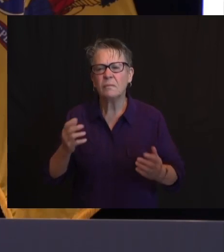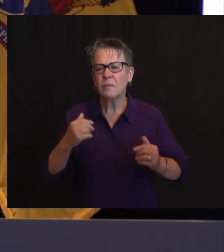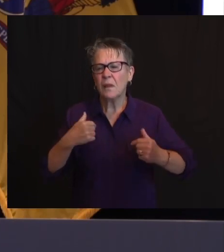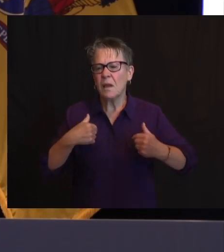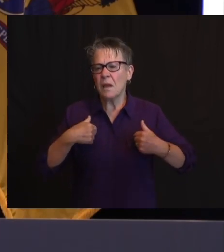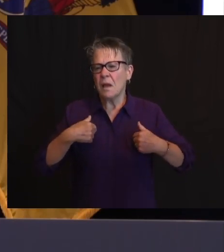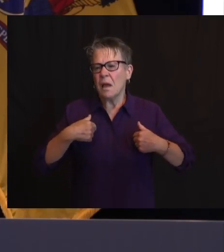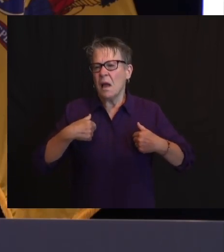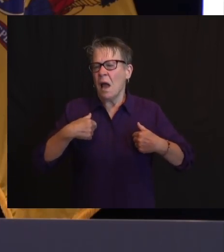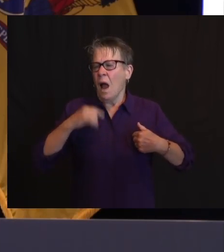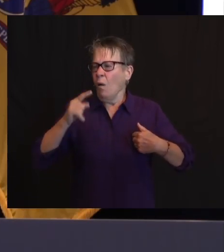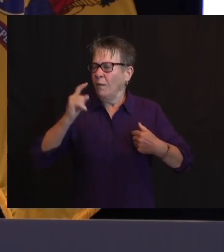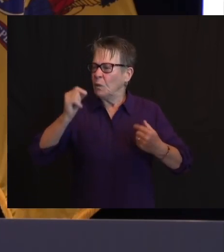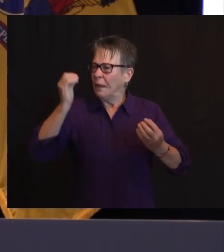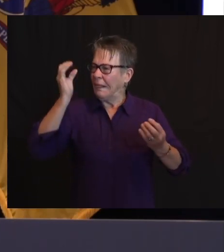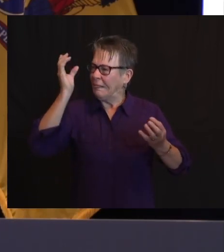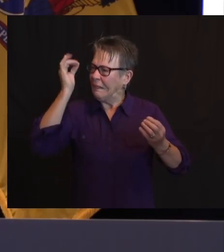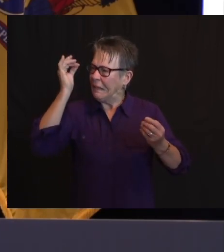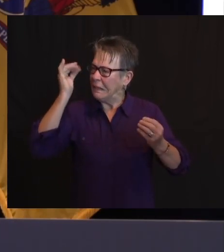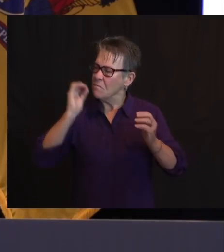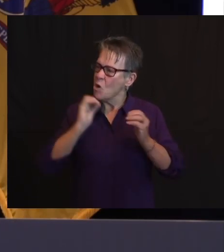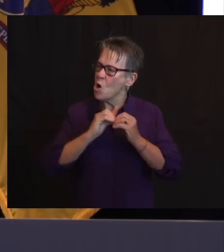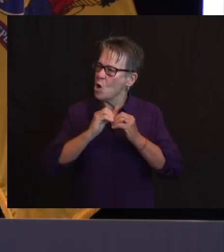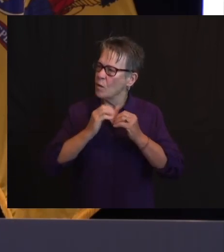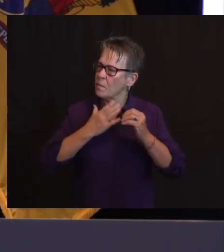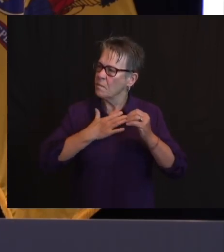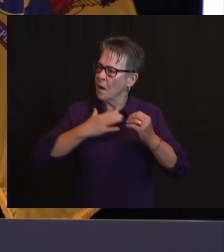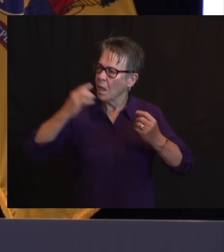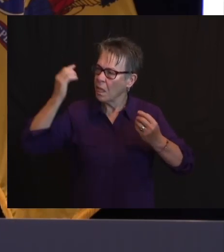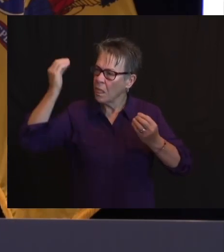to it. Thank you. Sir, please.